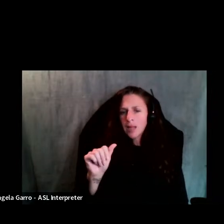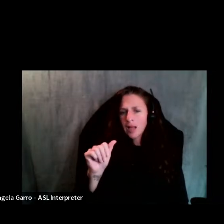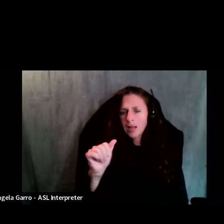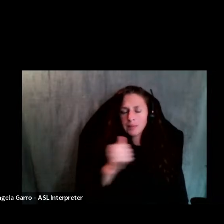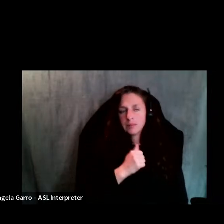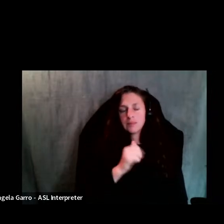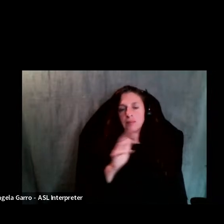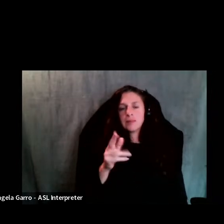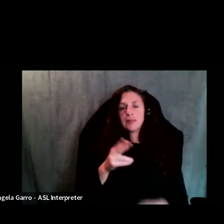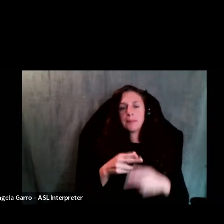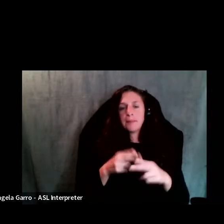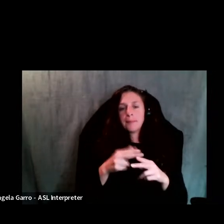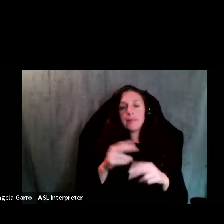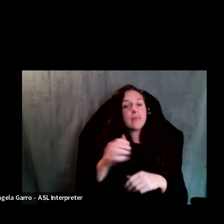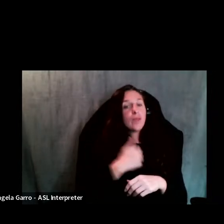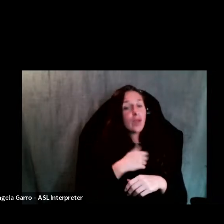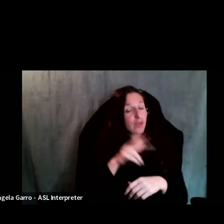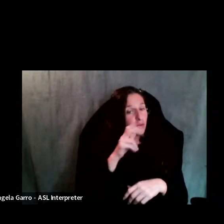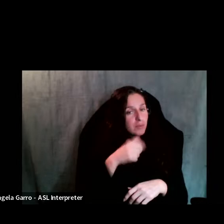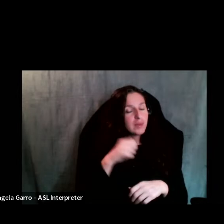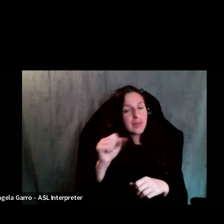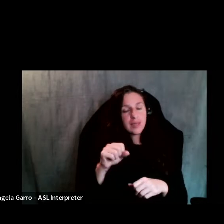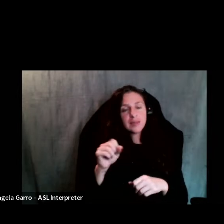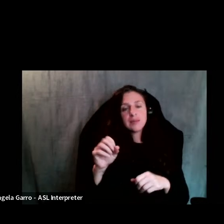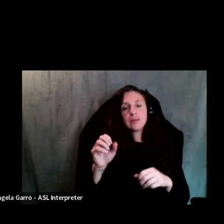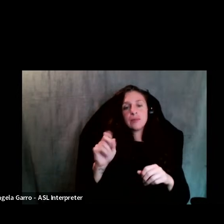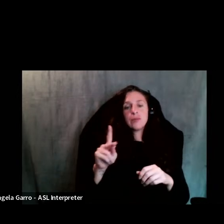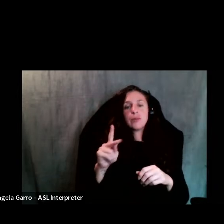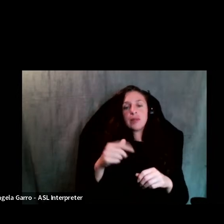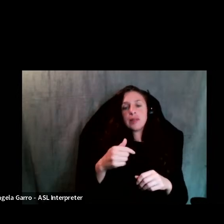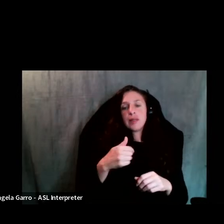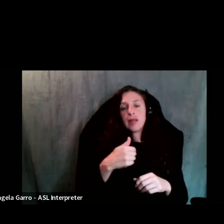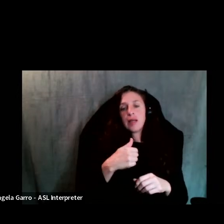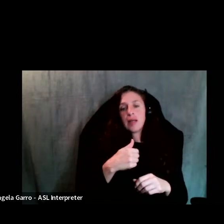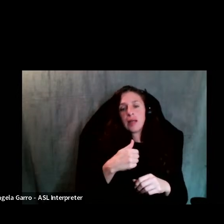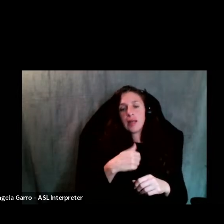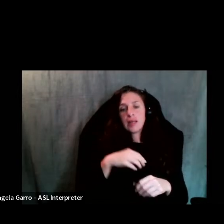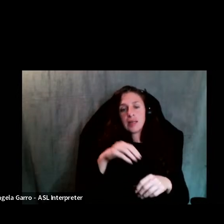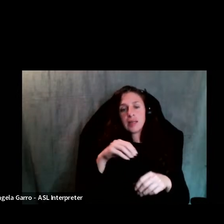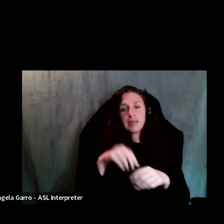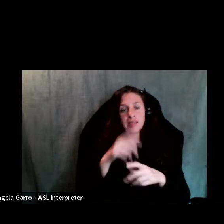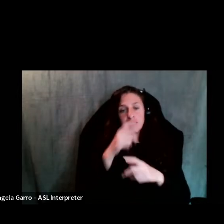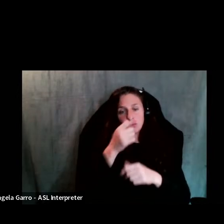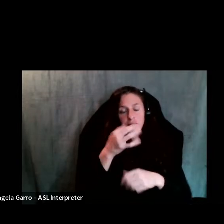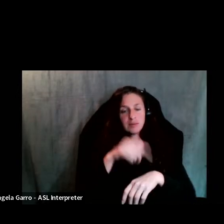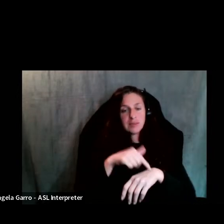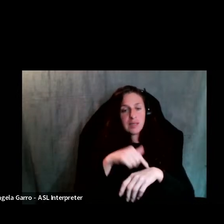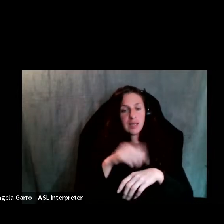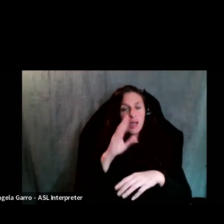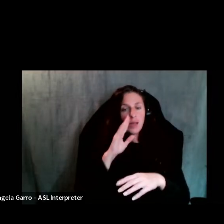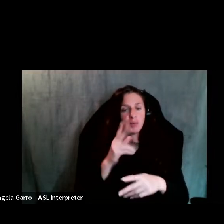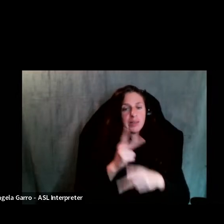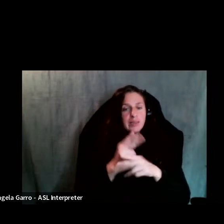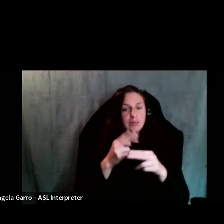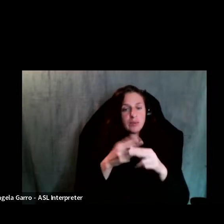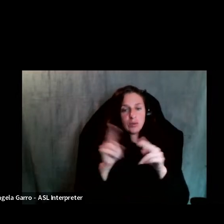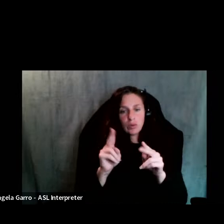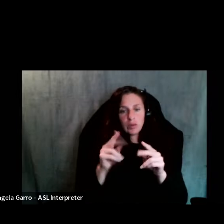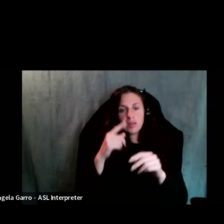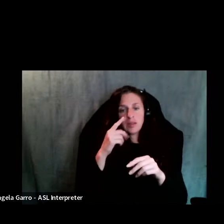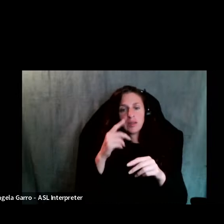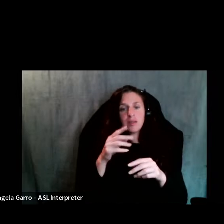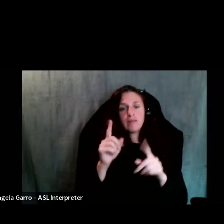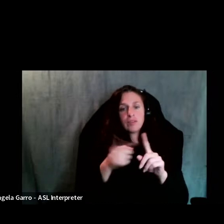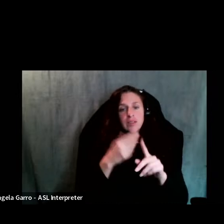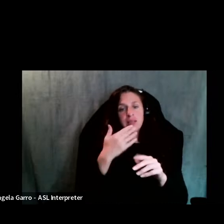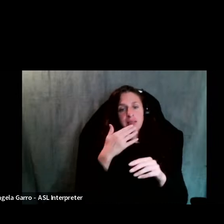Hi, can you hear me? Yes, go ahead. Okay. In the interest of the time, I'm gonna keep it very short. First, thanks so